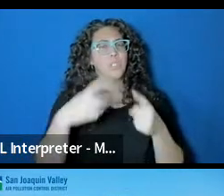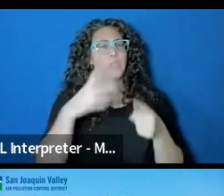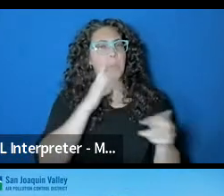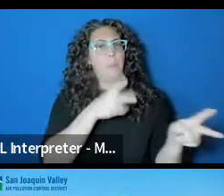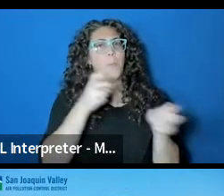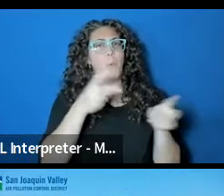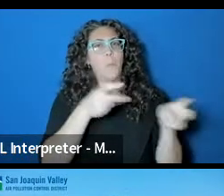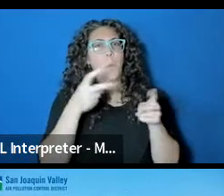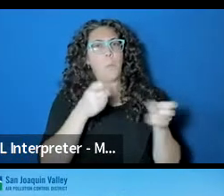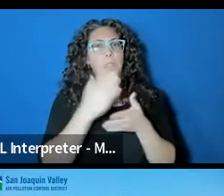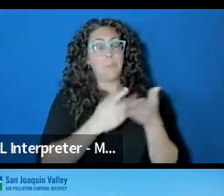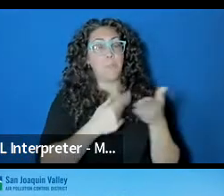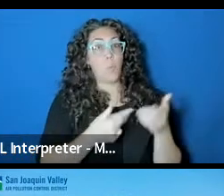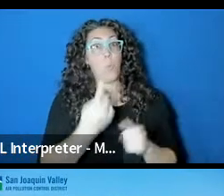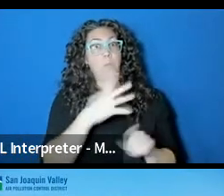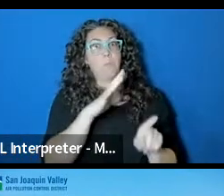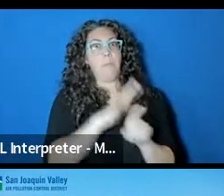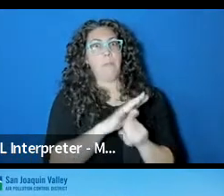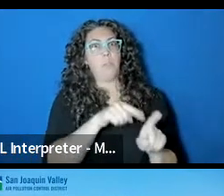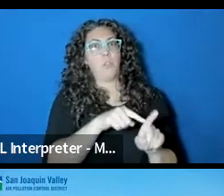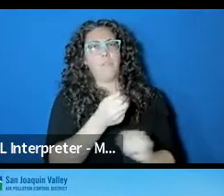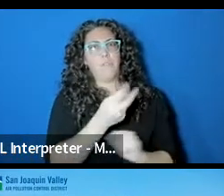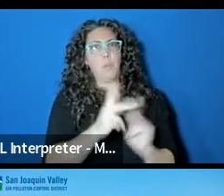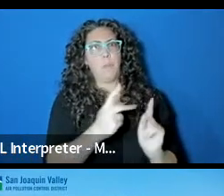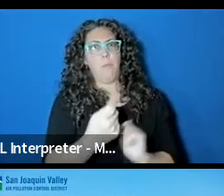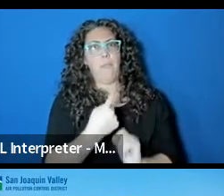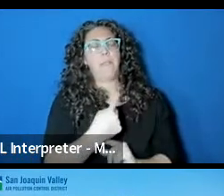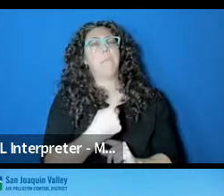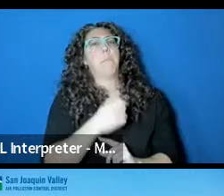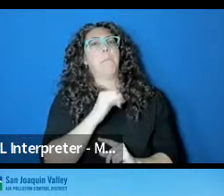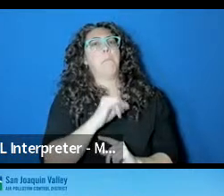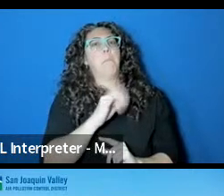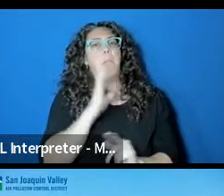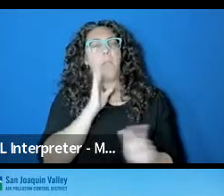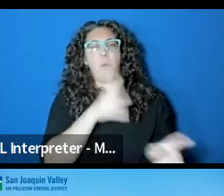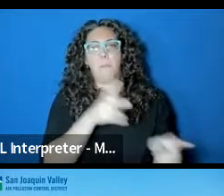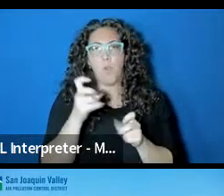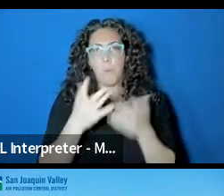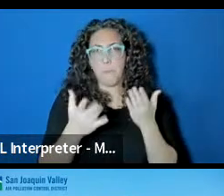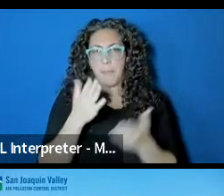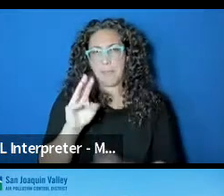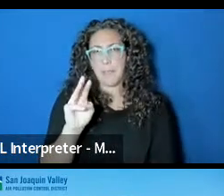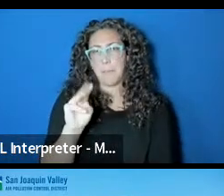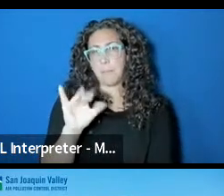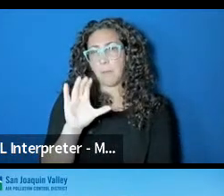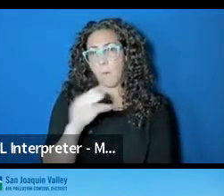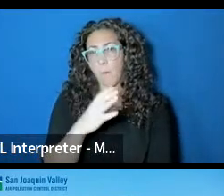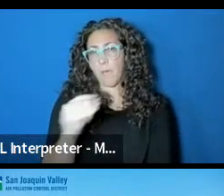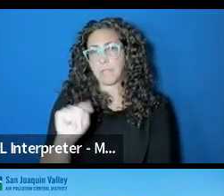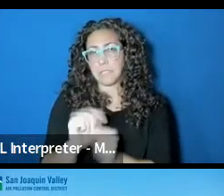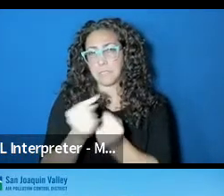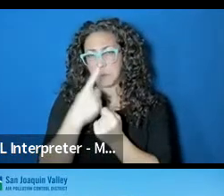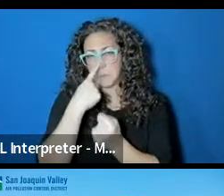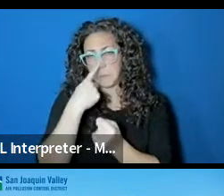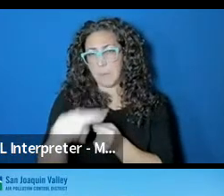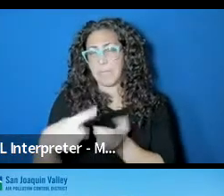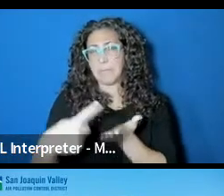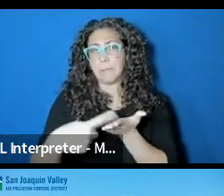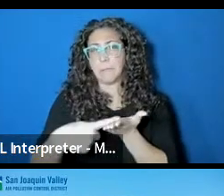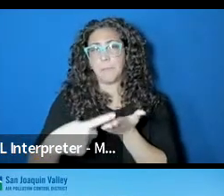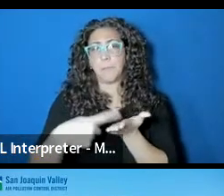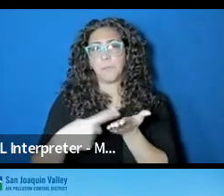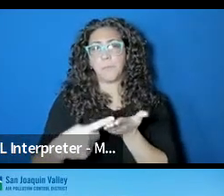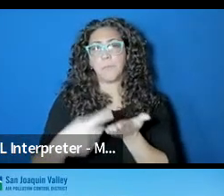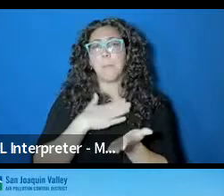one that I know was pretty popular and a few people asked, which I'm wondering if Nico and the team can you all talk a little bit about the My Free